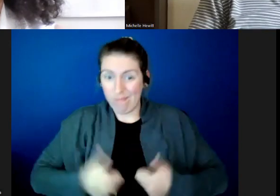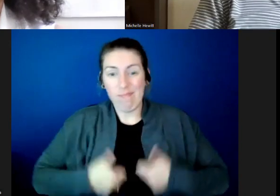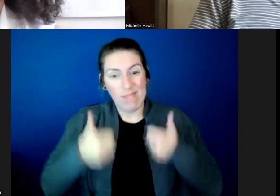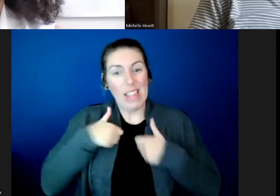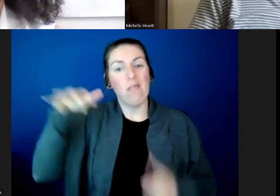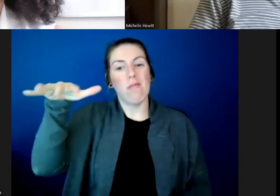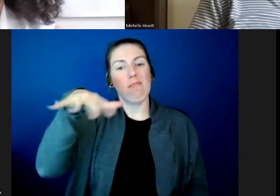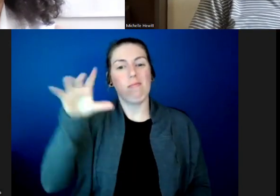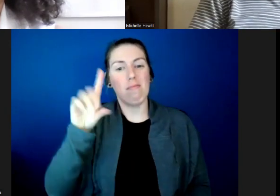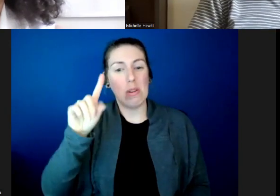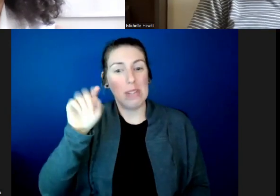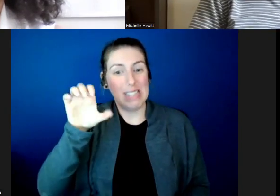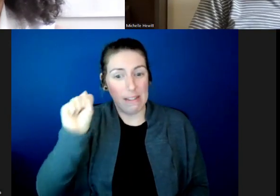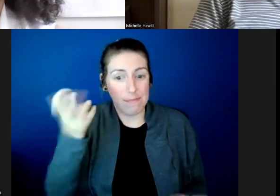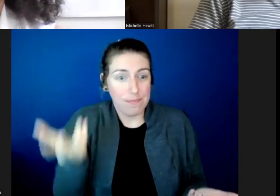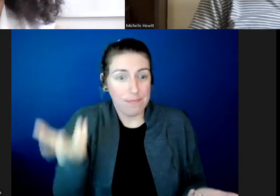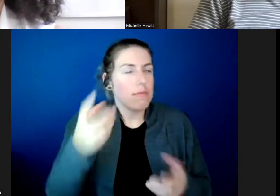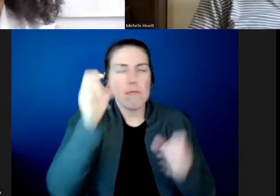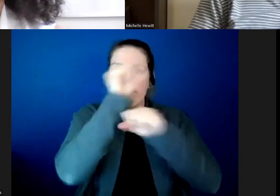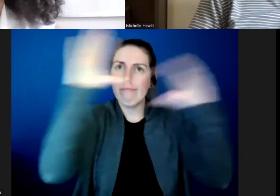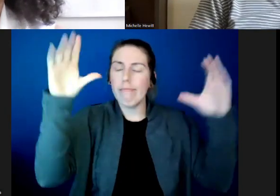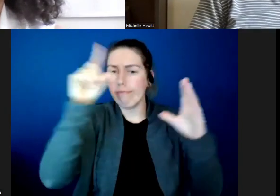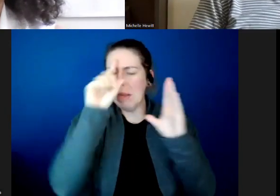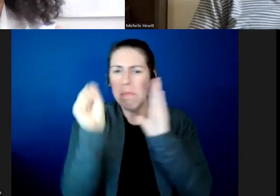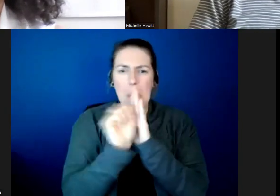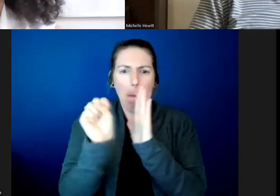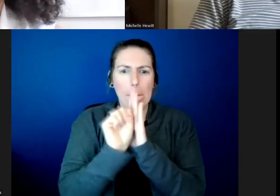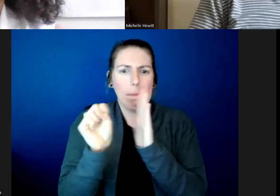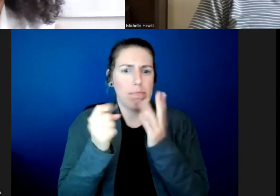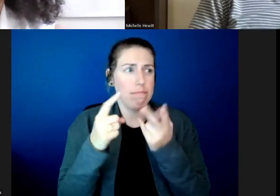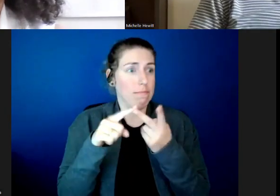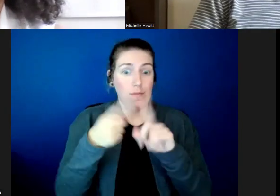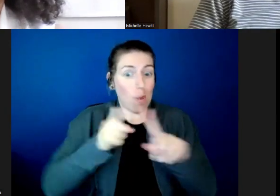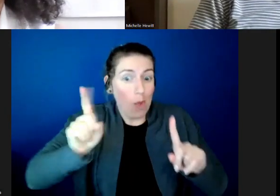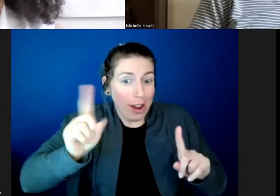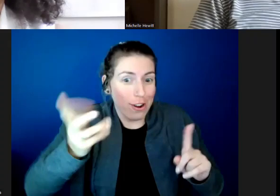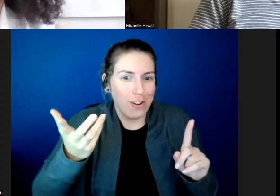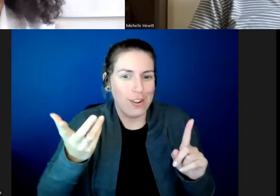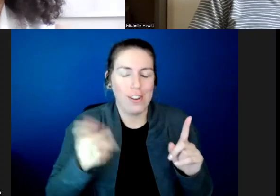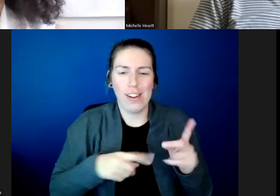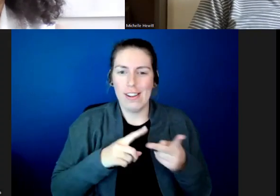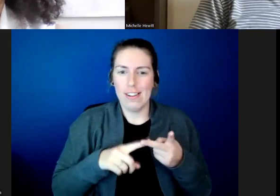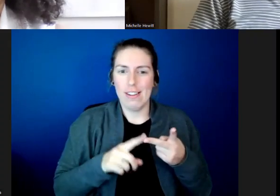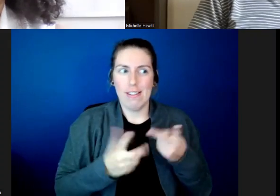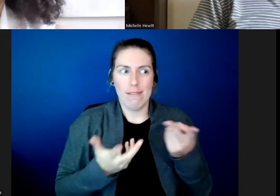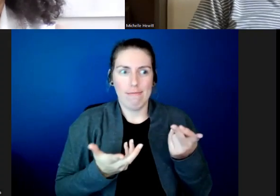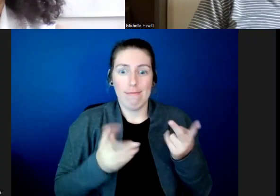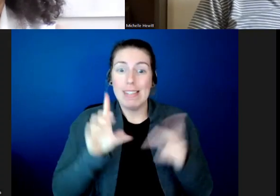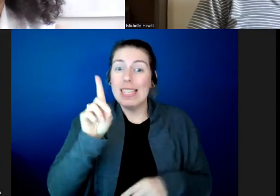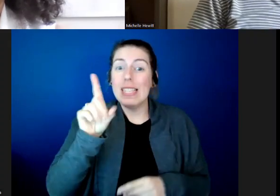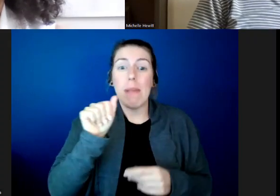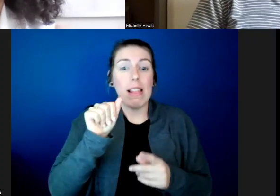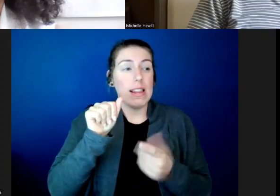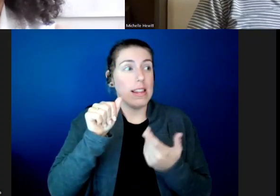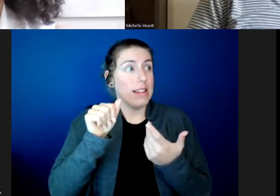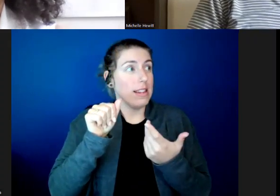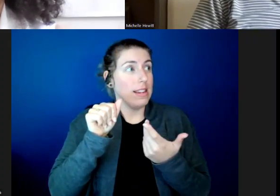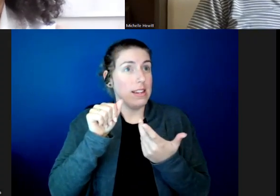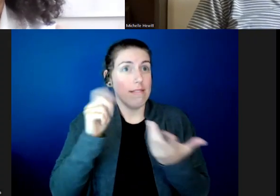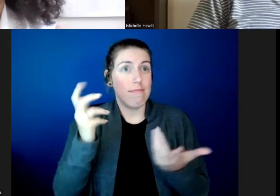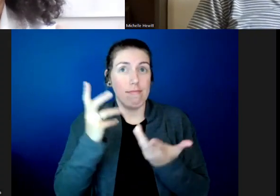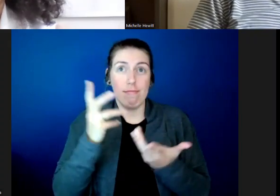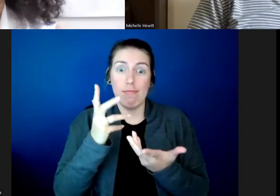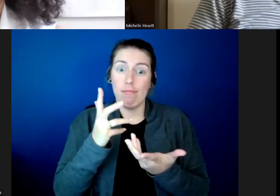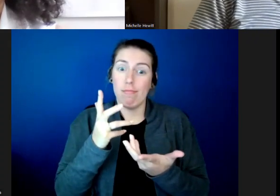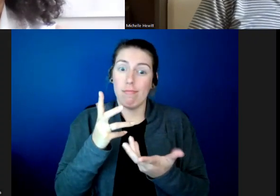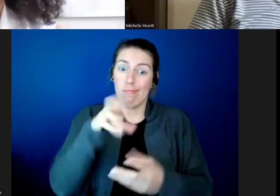about those concussions, when you think about where they stem from, when you put that disability piece together with